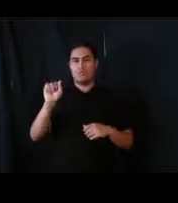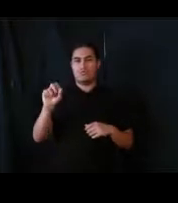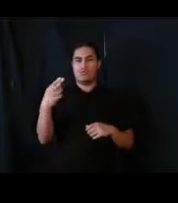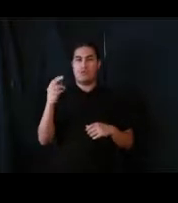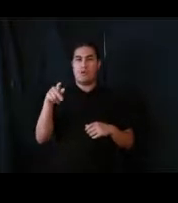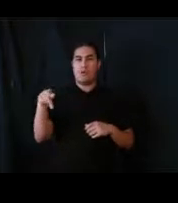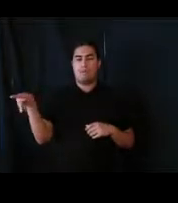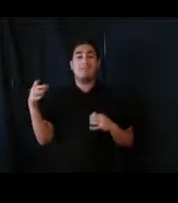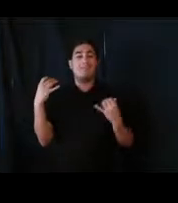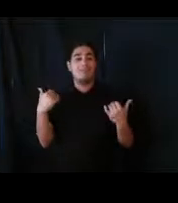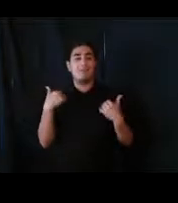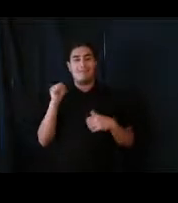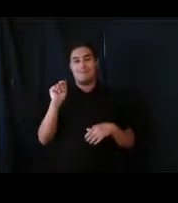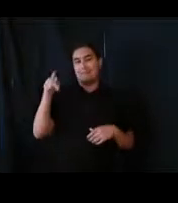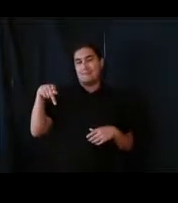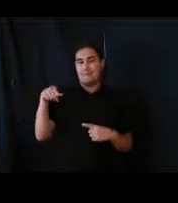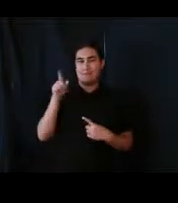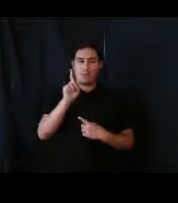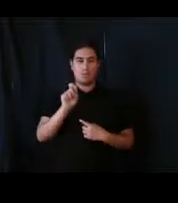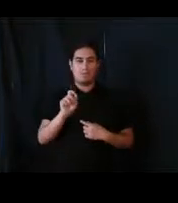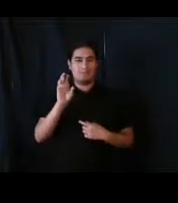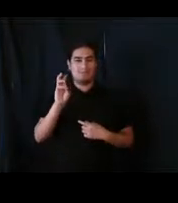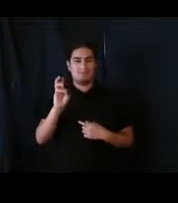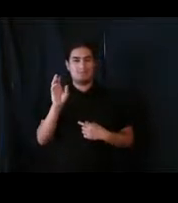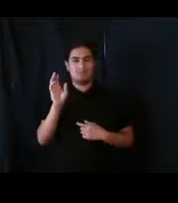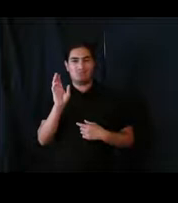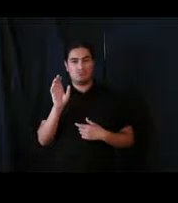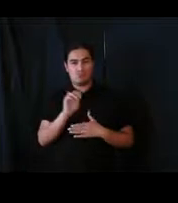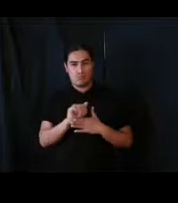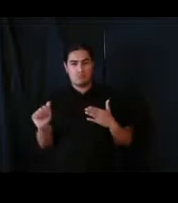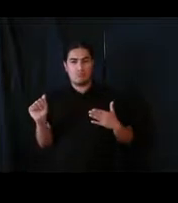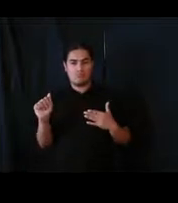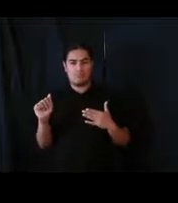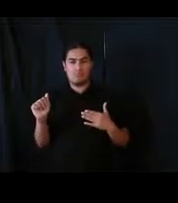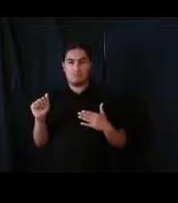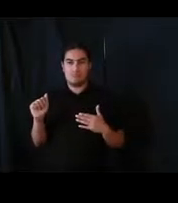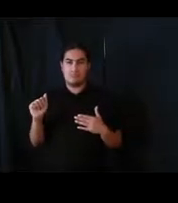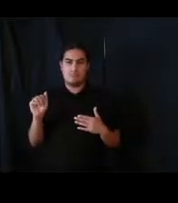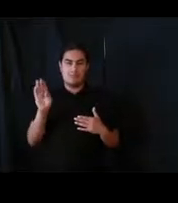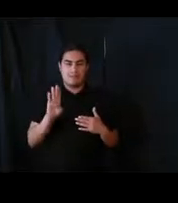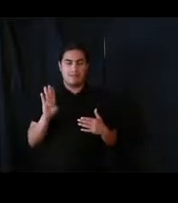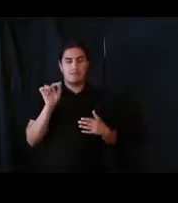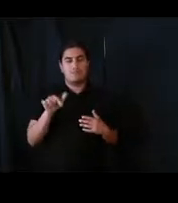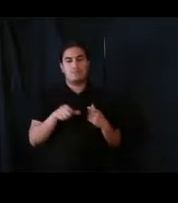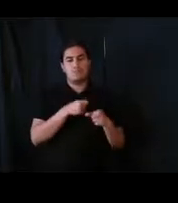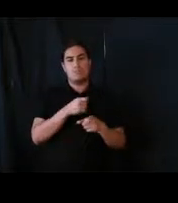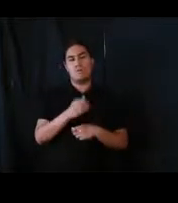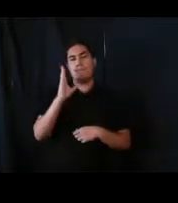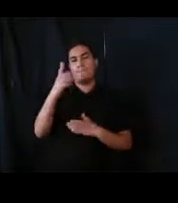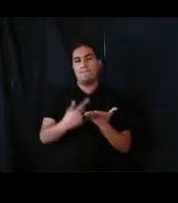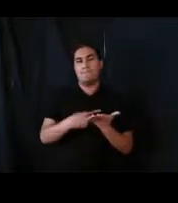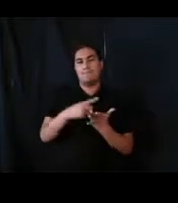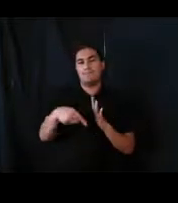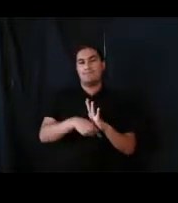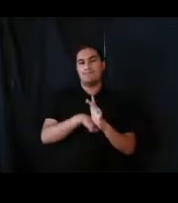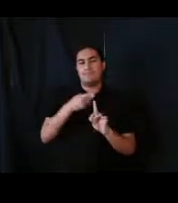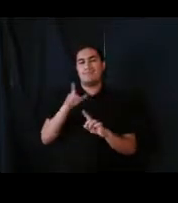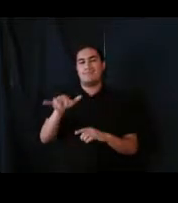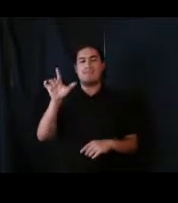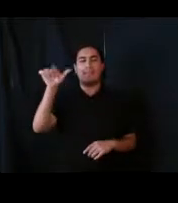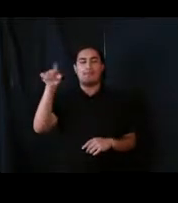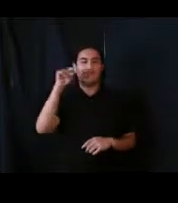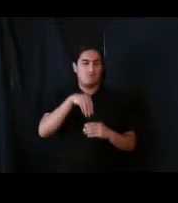with atp 1.6 billion available in capacity we'll talk about the programming of that and the fund estimate portion later on